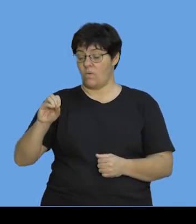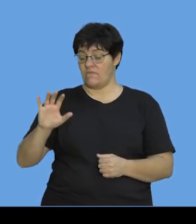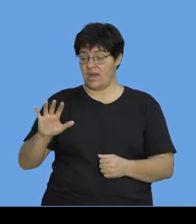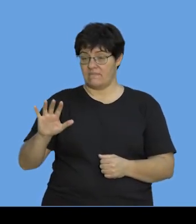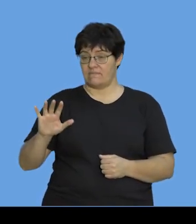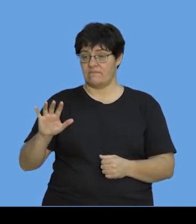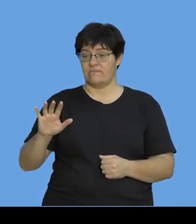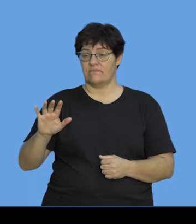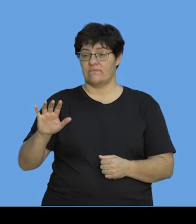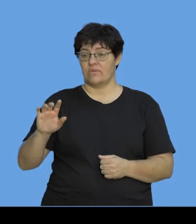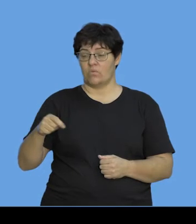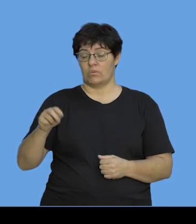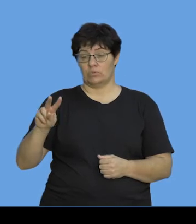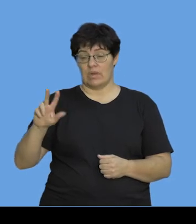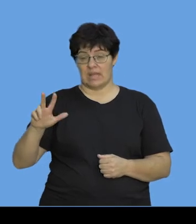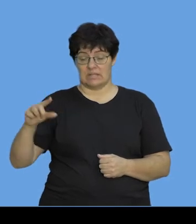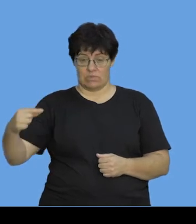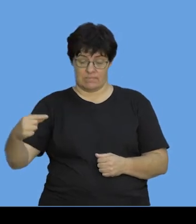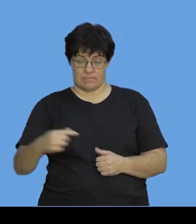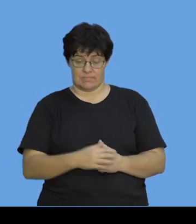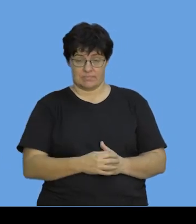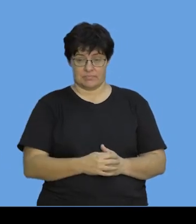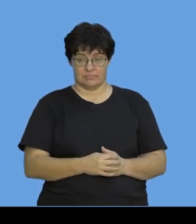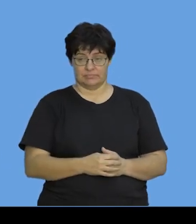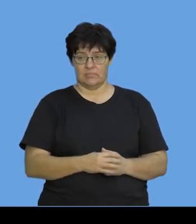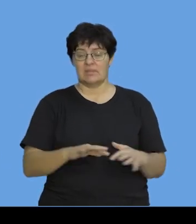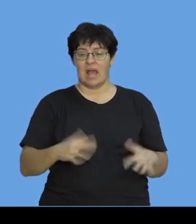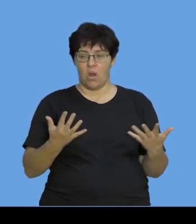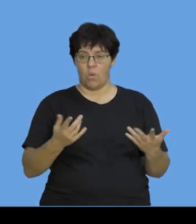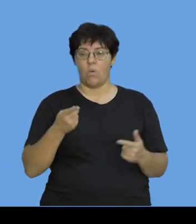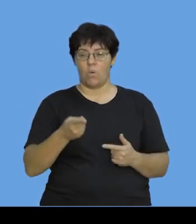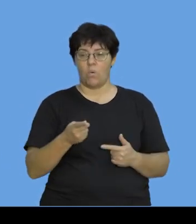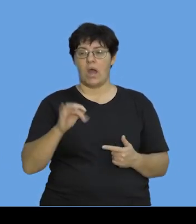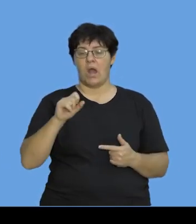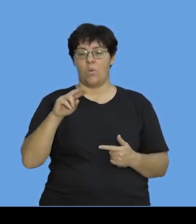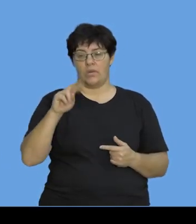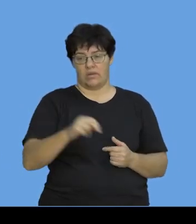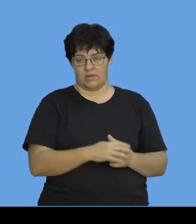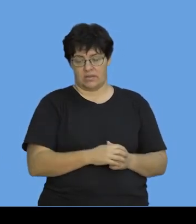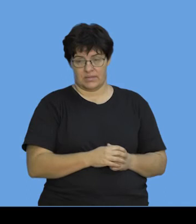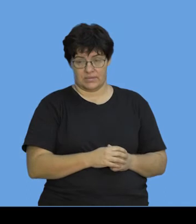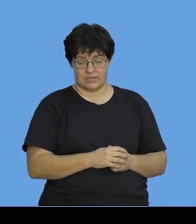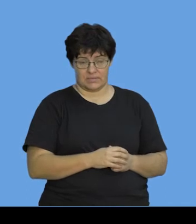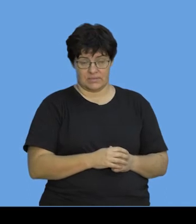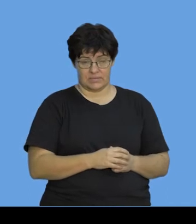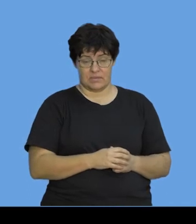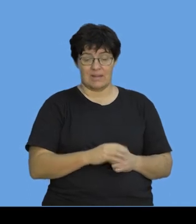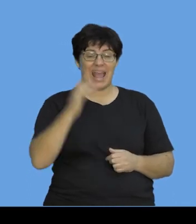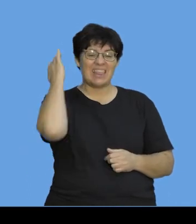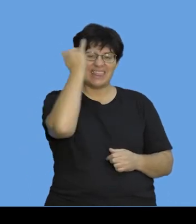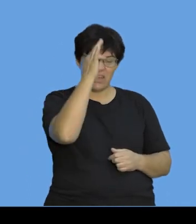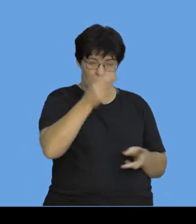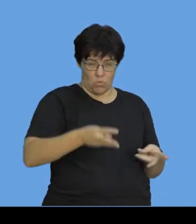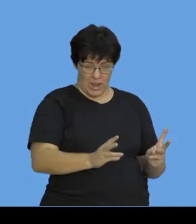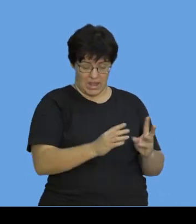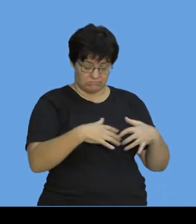105.28 grams, okay? So that's how we determine the mass of iron. So this is the mass of iron theoretically that must be